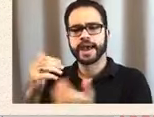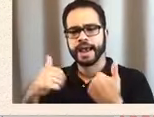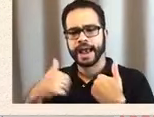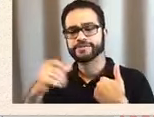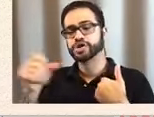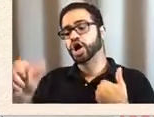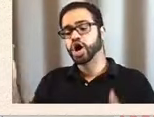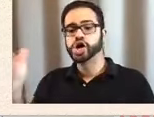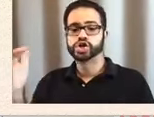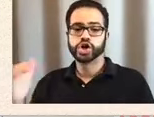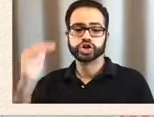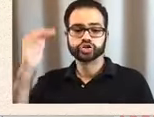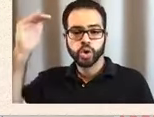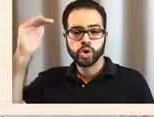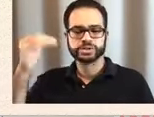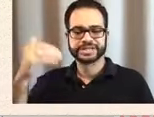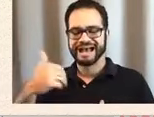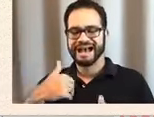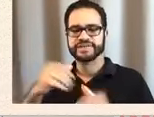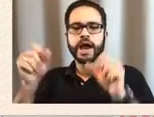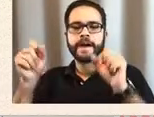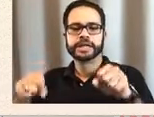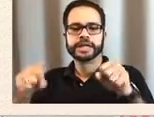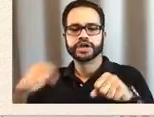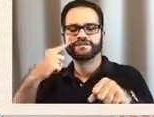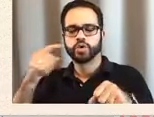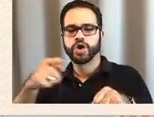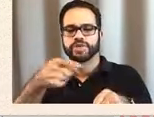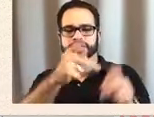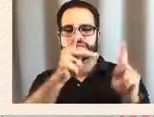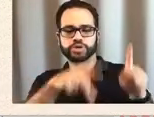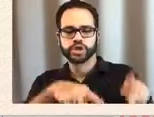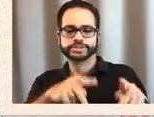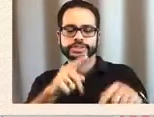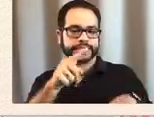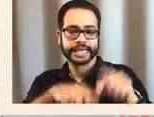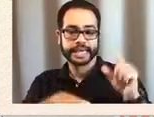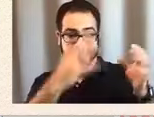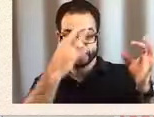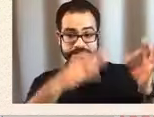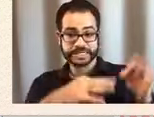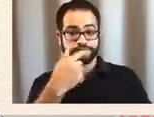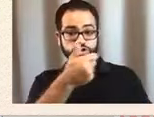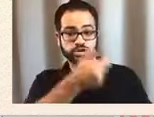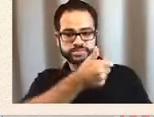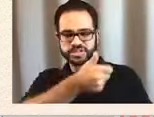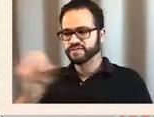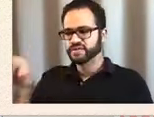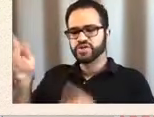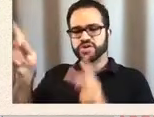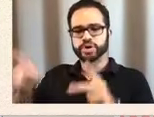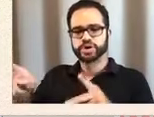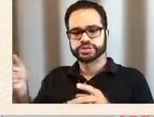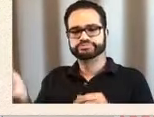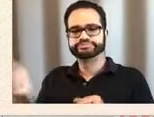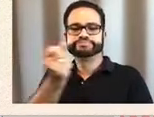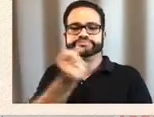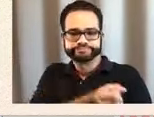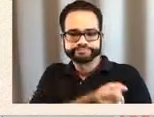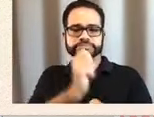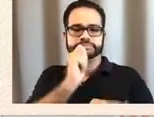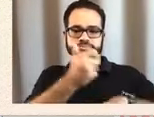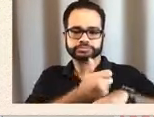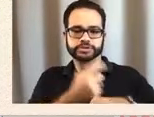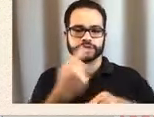make decisions for them if they can't make those decisions themselves. So if we have an individual with special needs who turns 18,